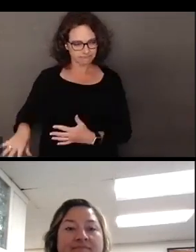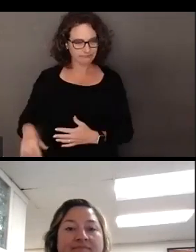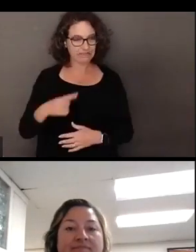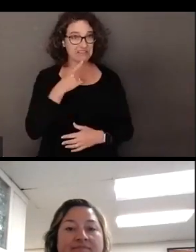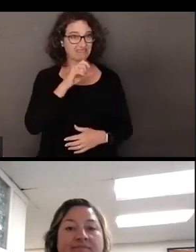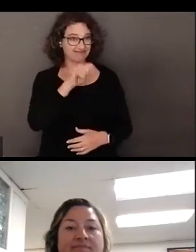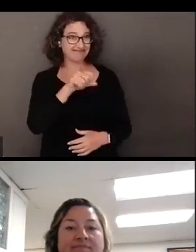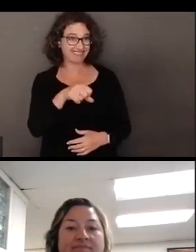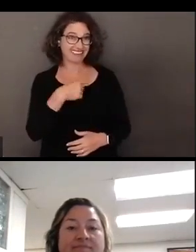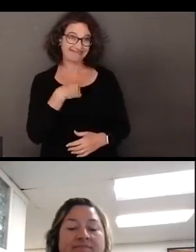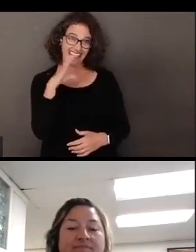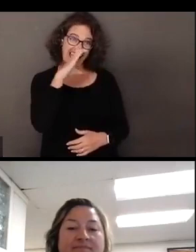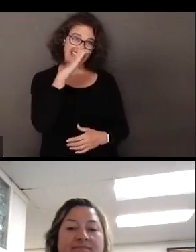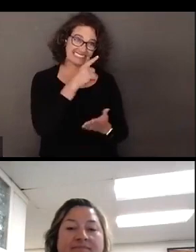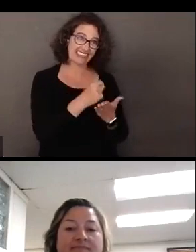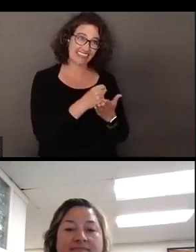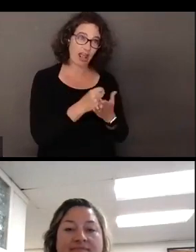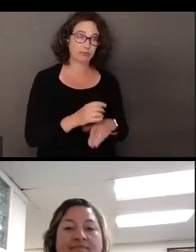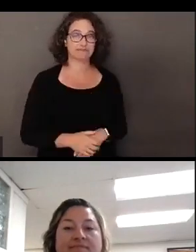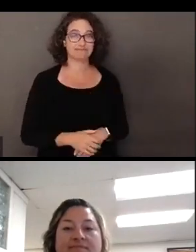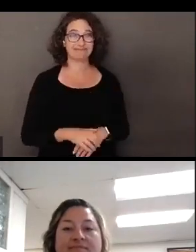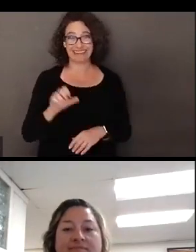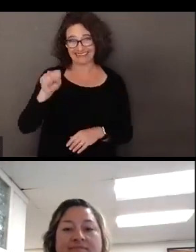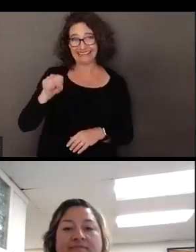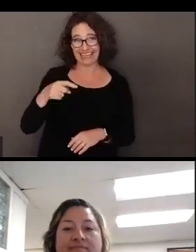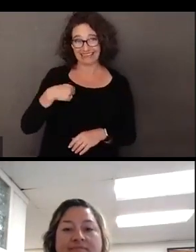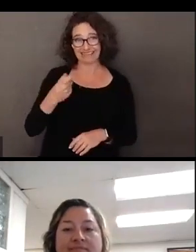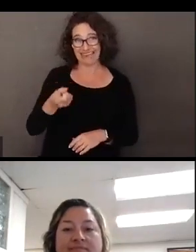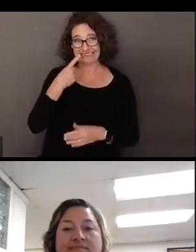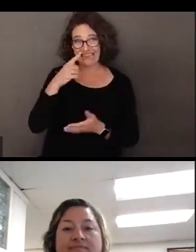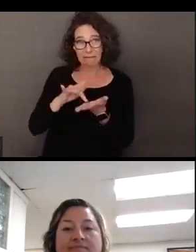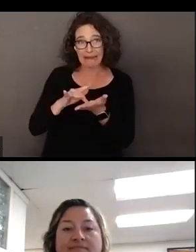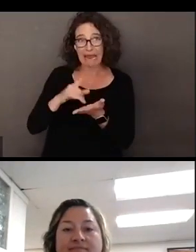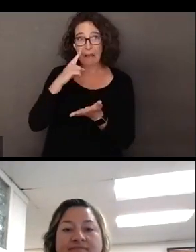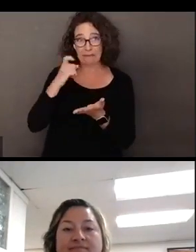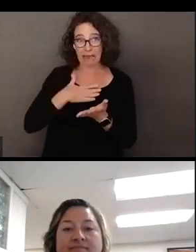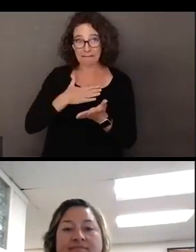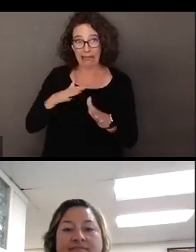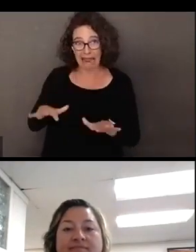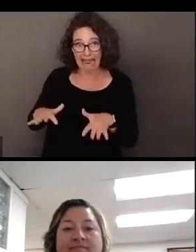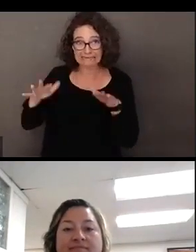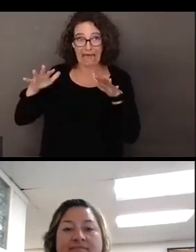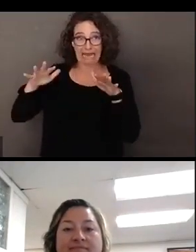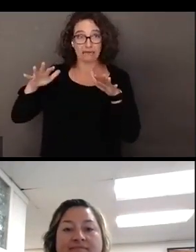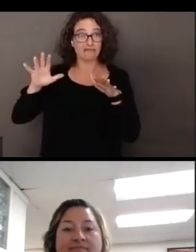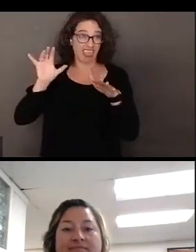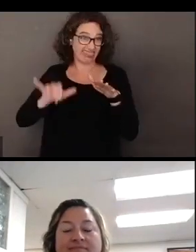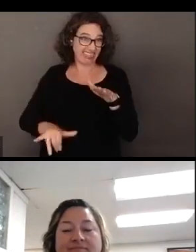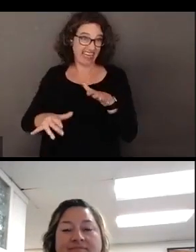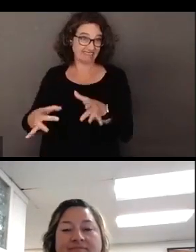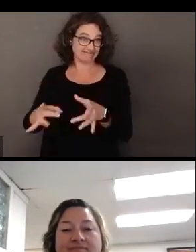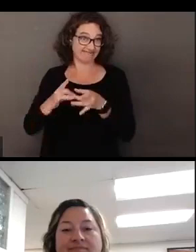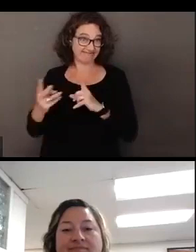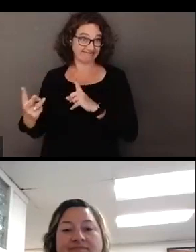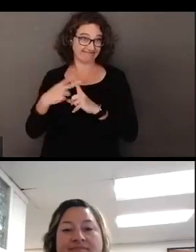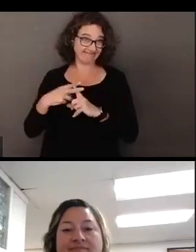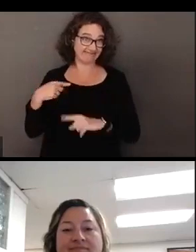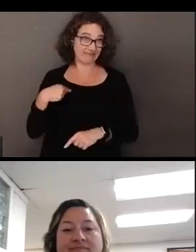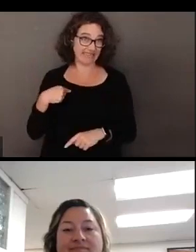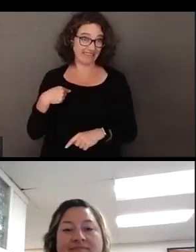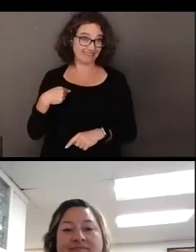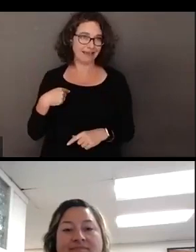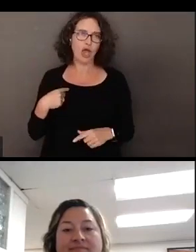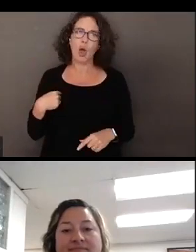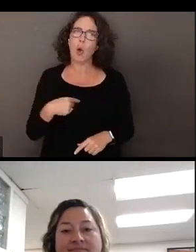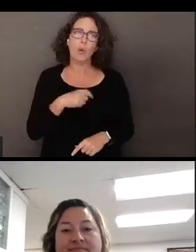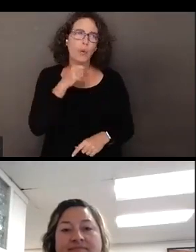yeah, I'm on medication because my anxiety is through the roof, which happens to be true for me. So, you know, those are things that we don't